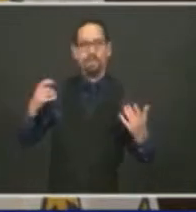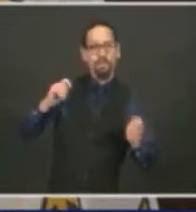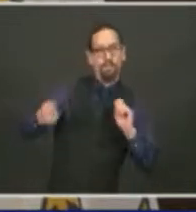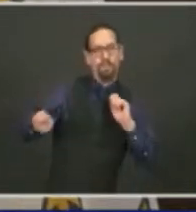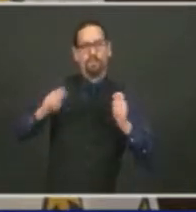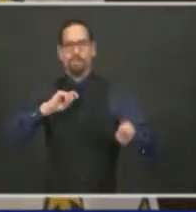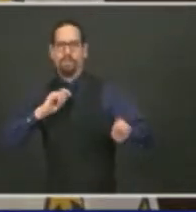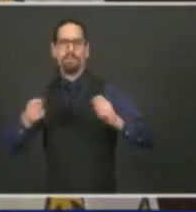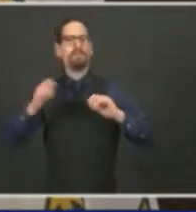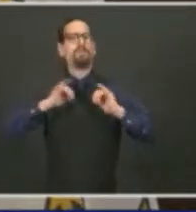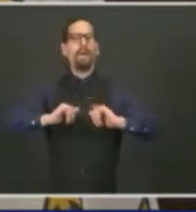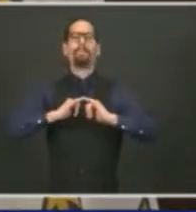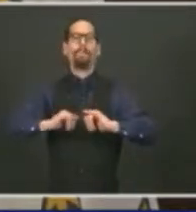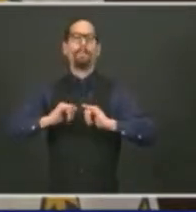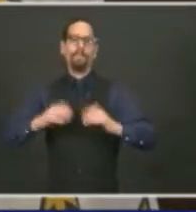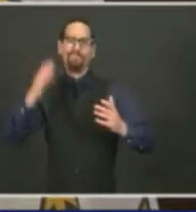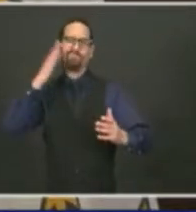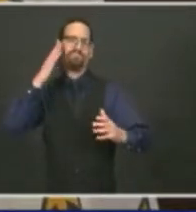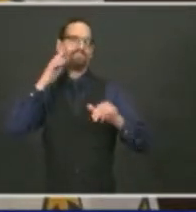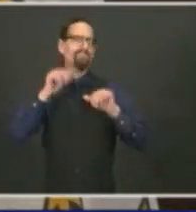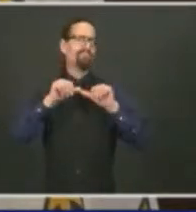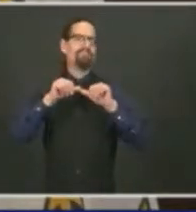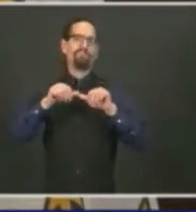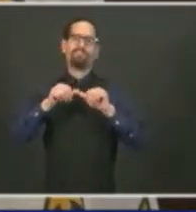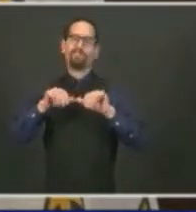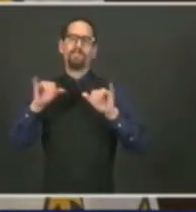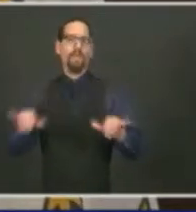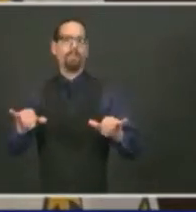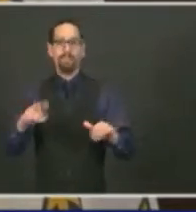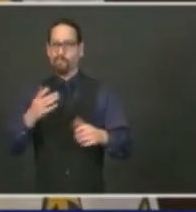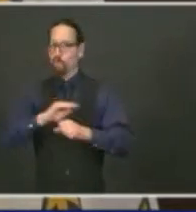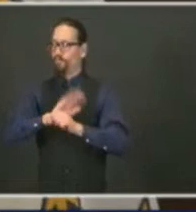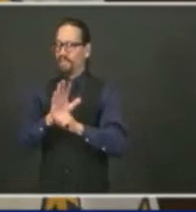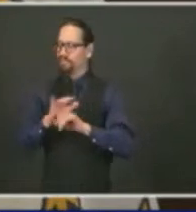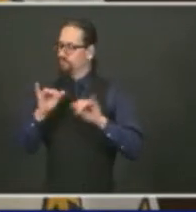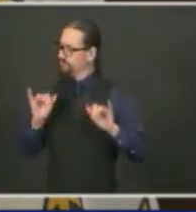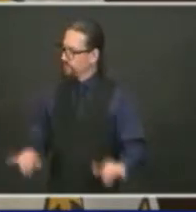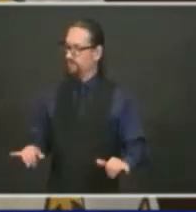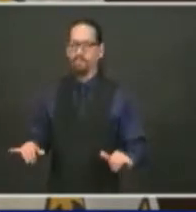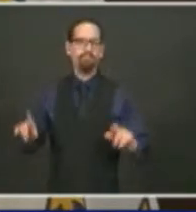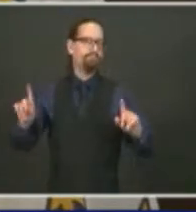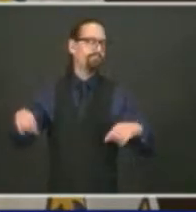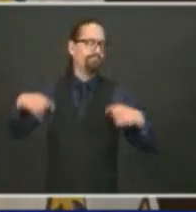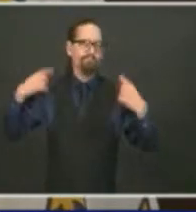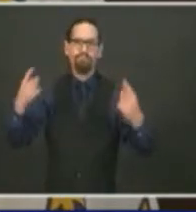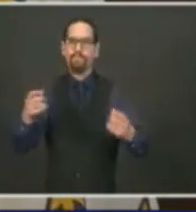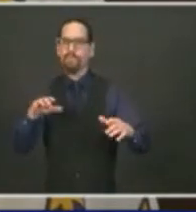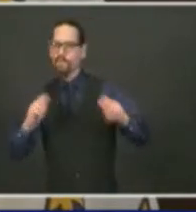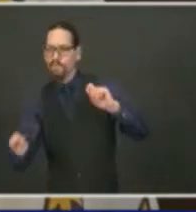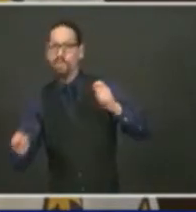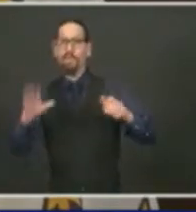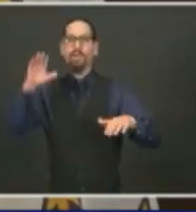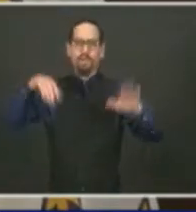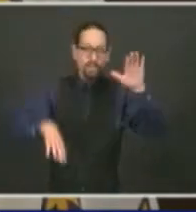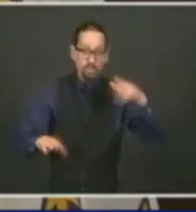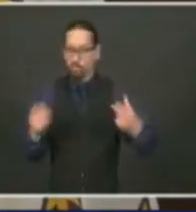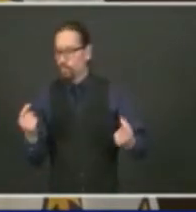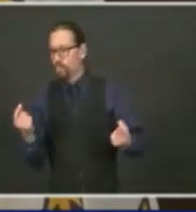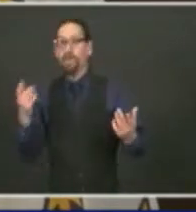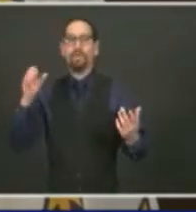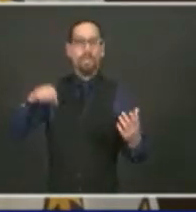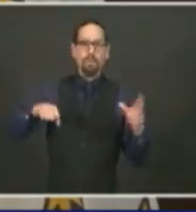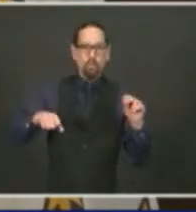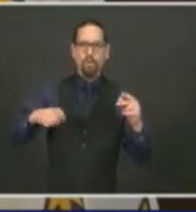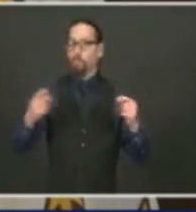knows, that's really been one of the themes of this pandemic. In closing, and I just want to go back to my running analogy,